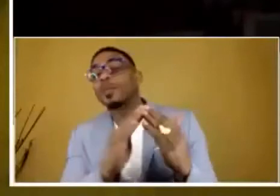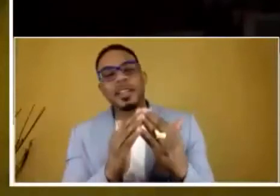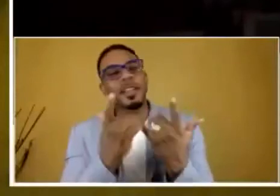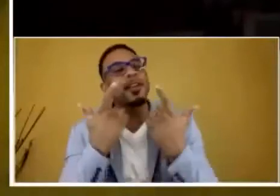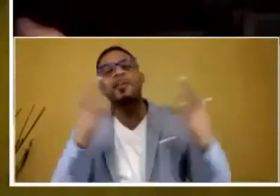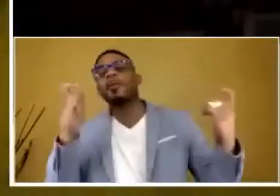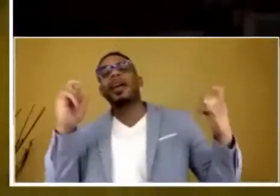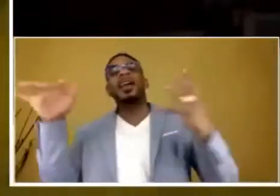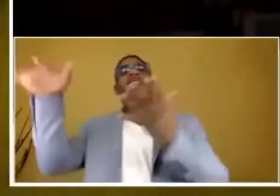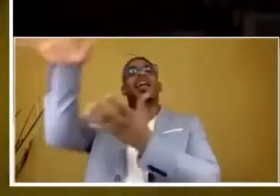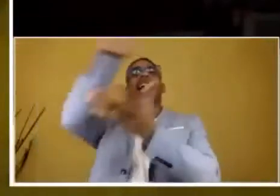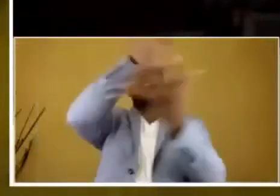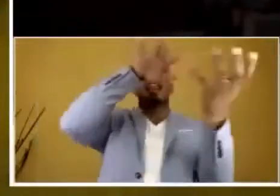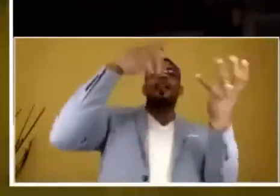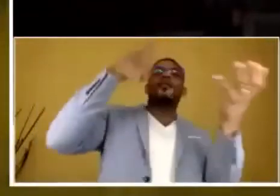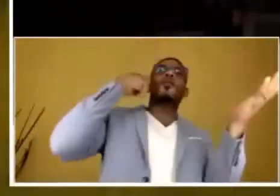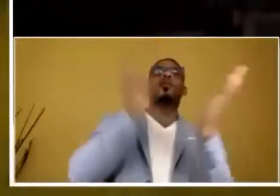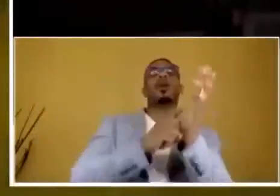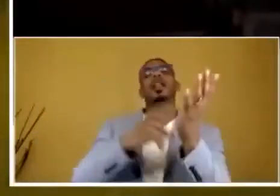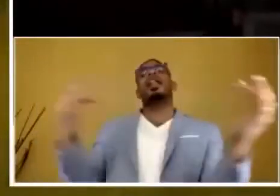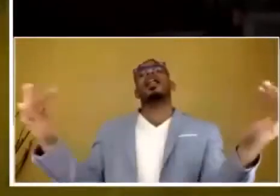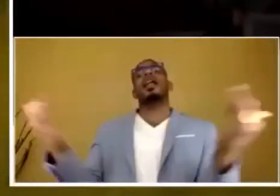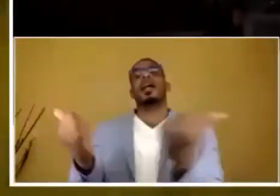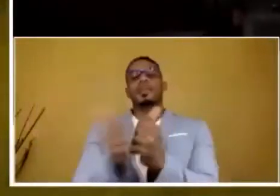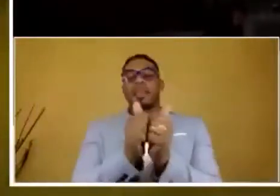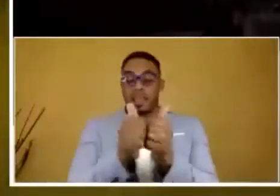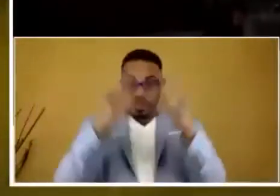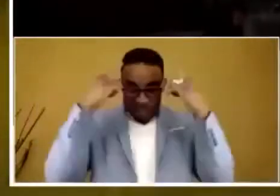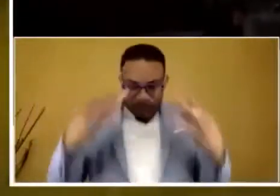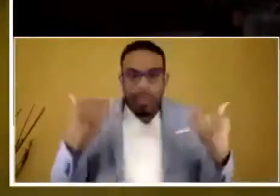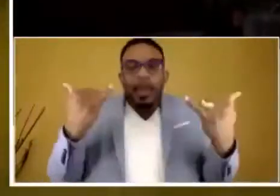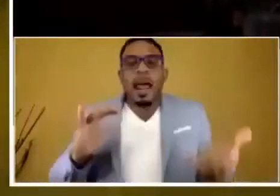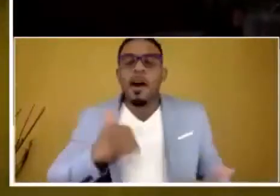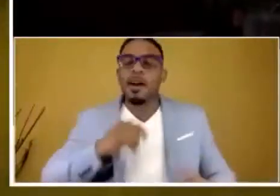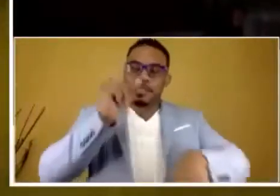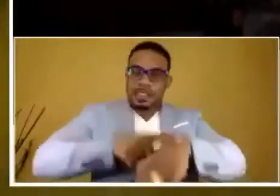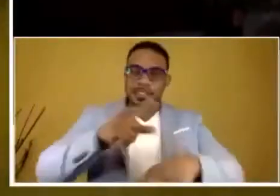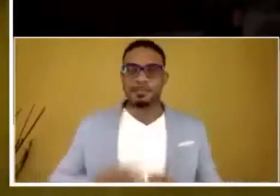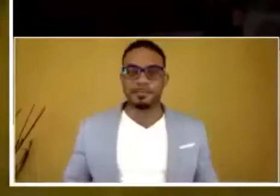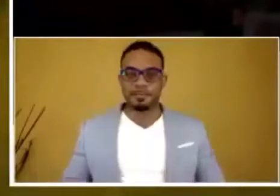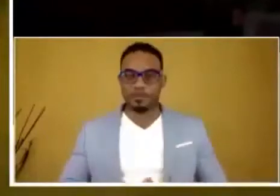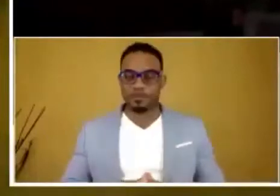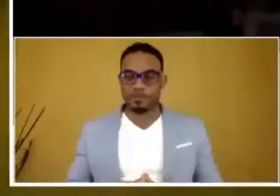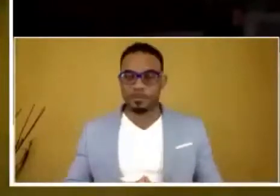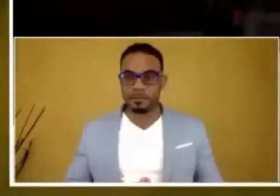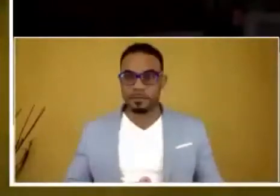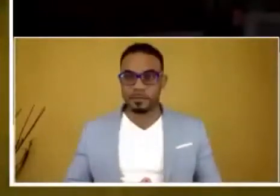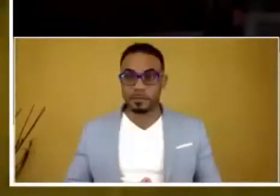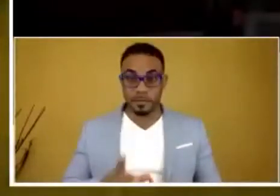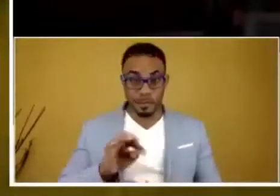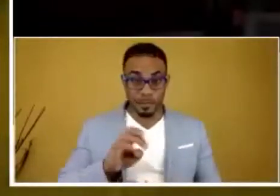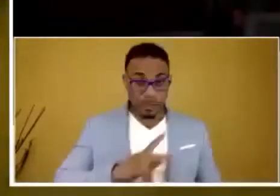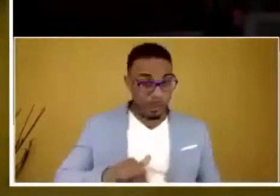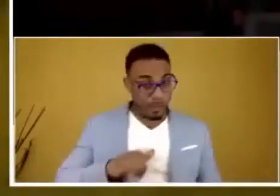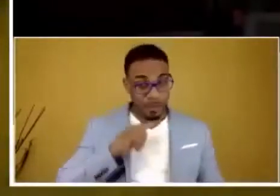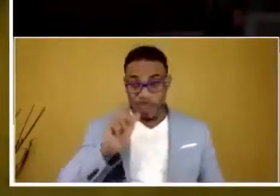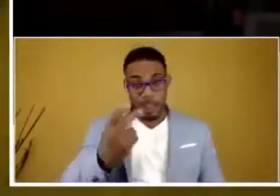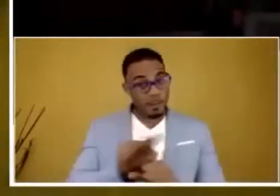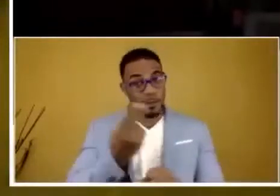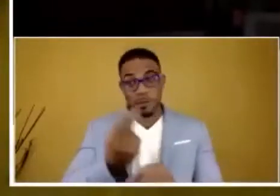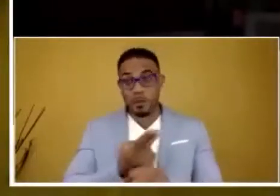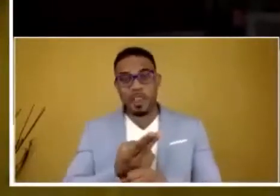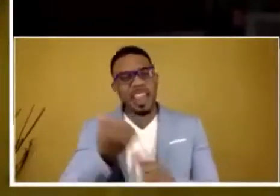cloud of witnesses, to come together and say, now is our time. Dr. King said we had to use